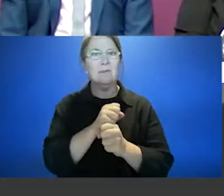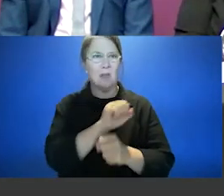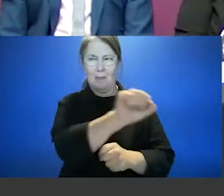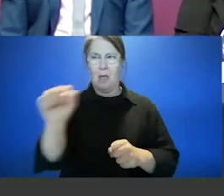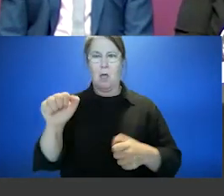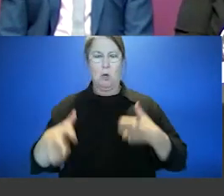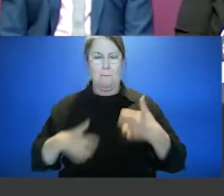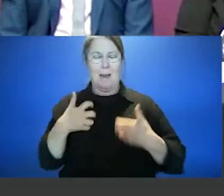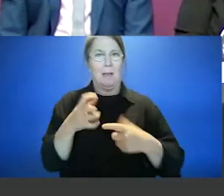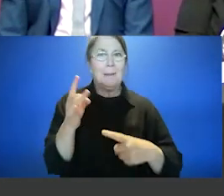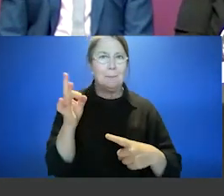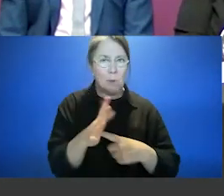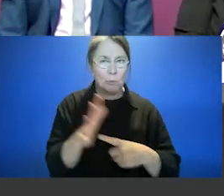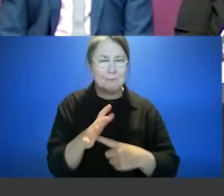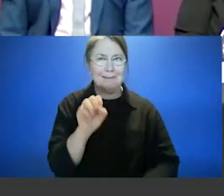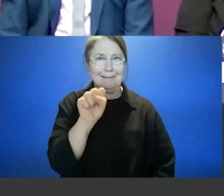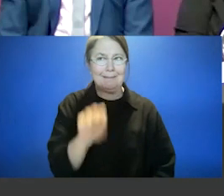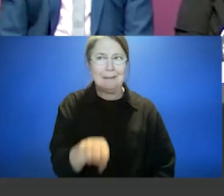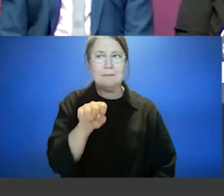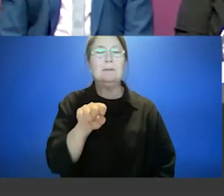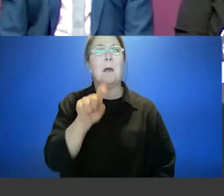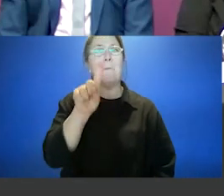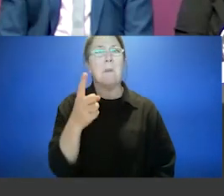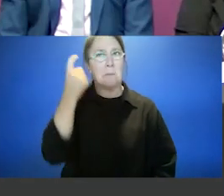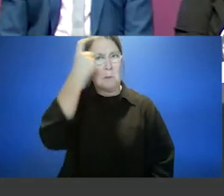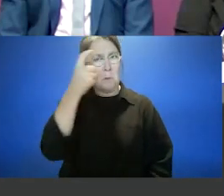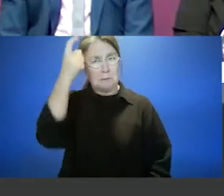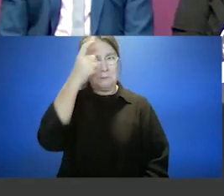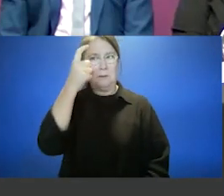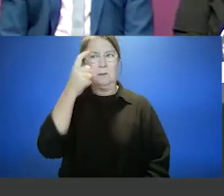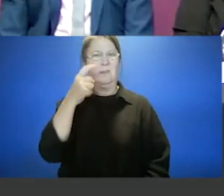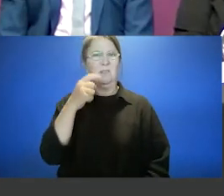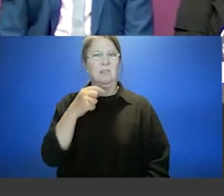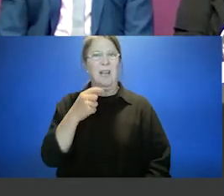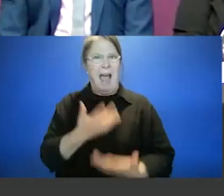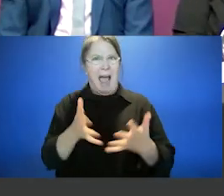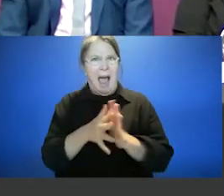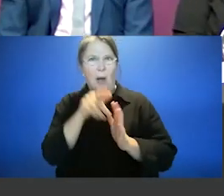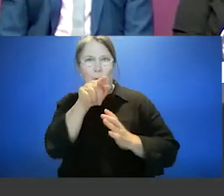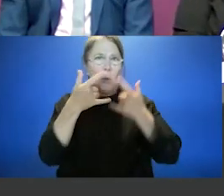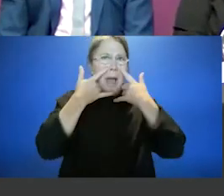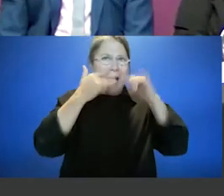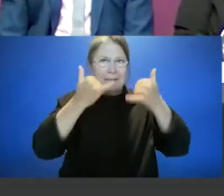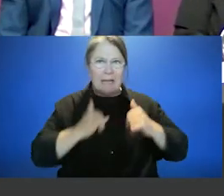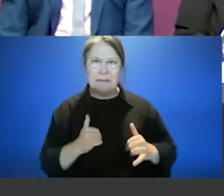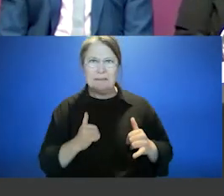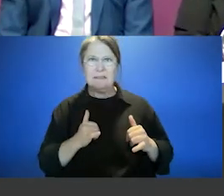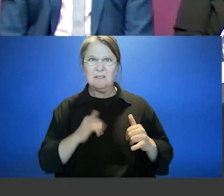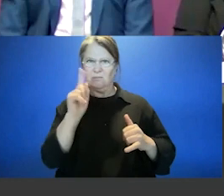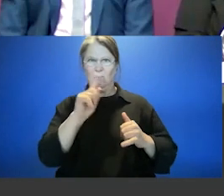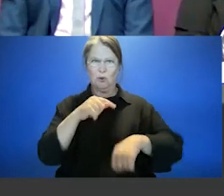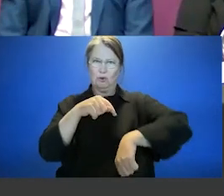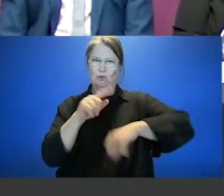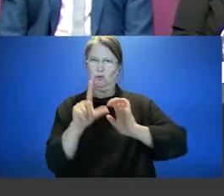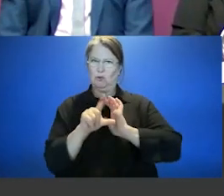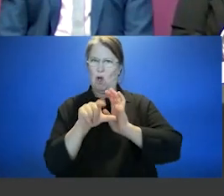like, how much time does it take to actually assess a complaint? And what sort of complexity do some of those complaints come with? Sure,